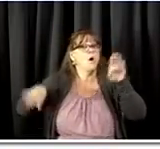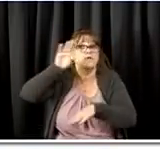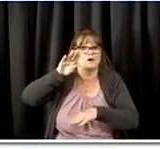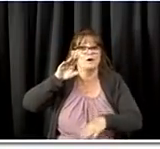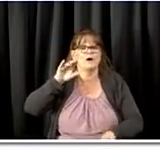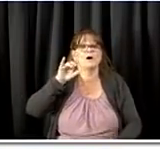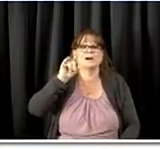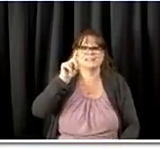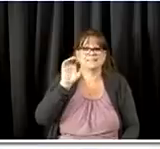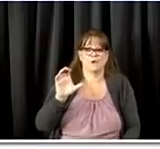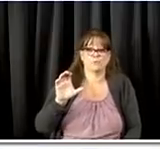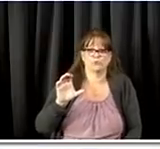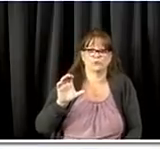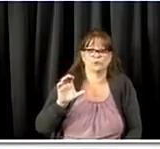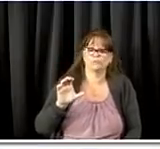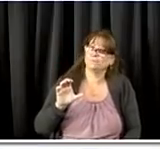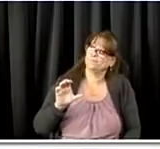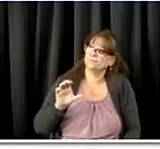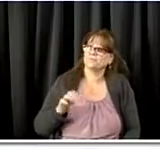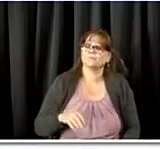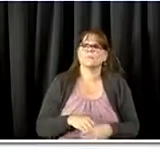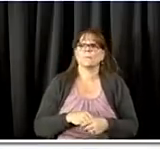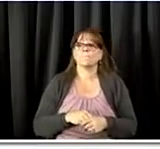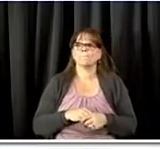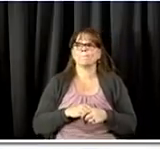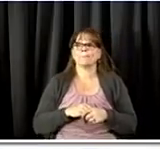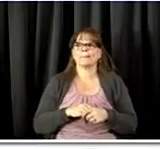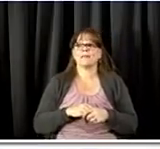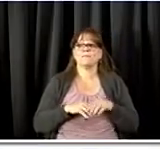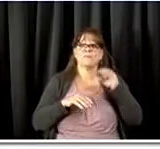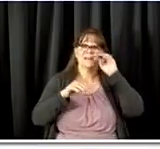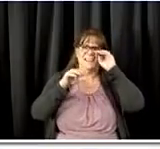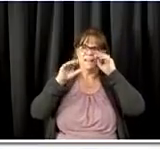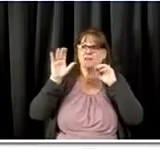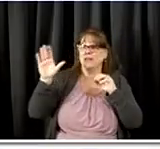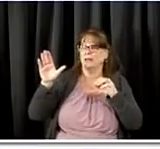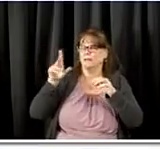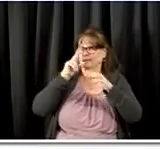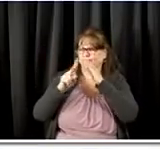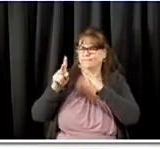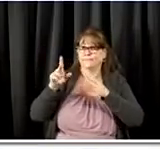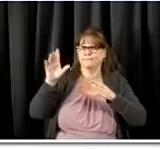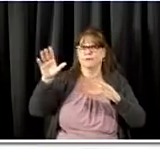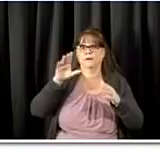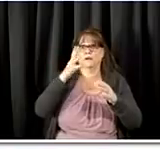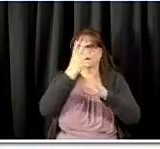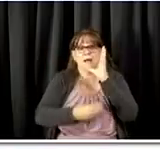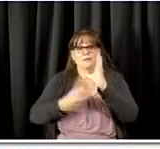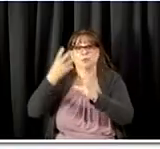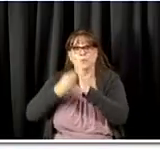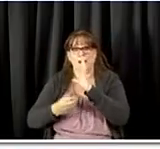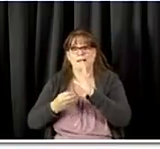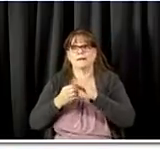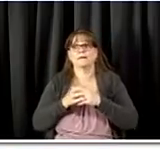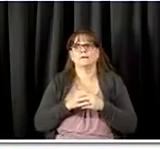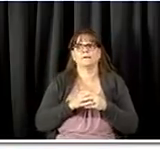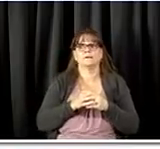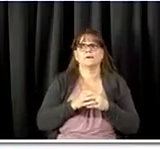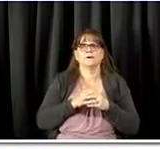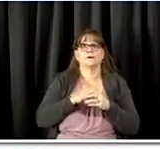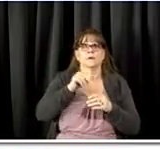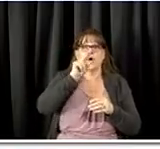This next figure shows you projections of COVID-19 deaths in the state. So the figure shows you, if you look at the purple line and where you see